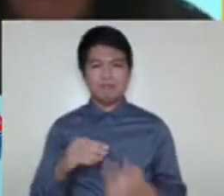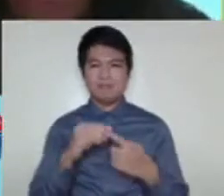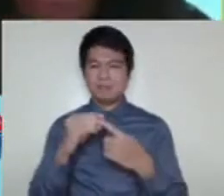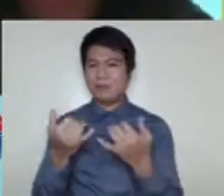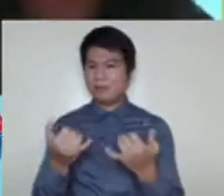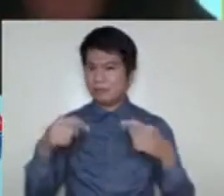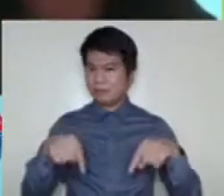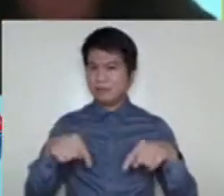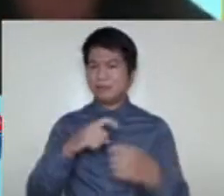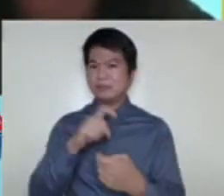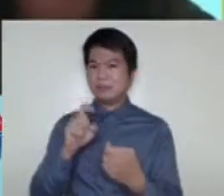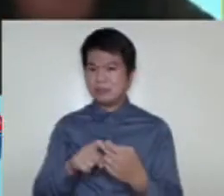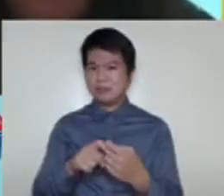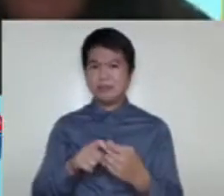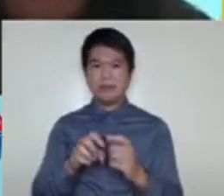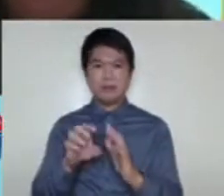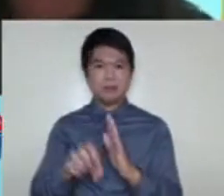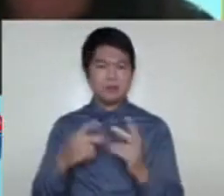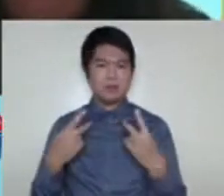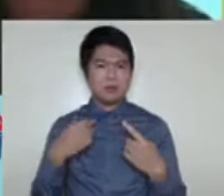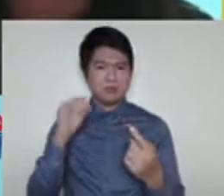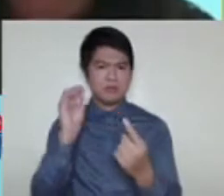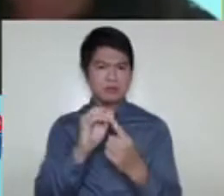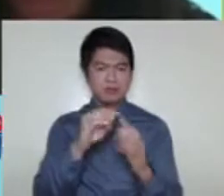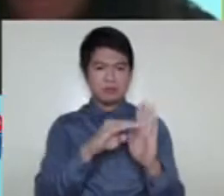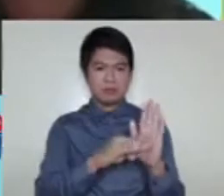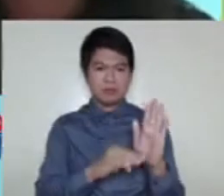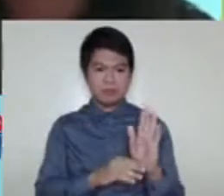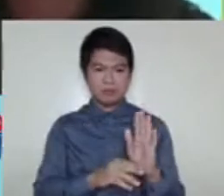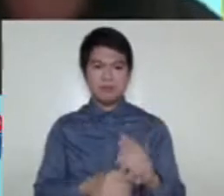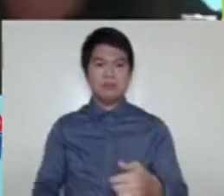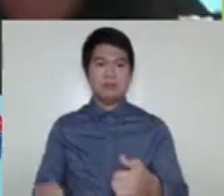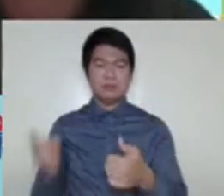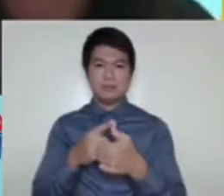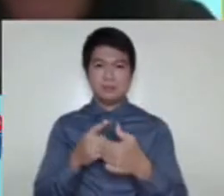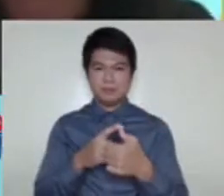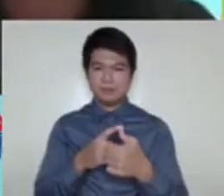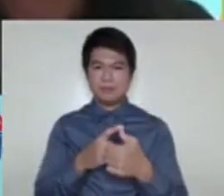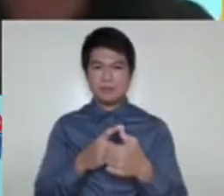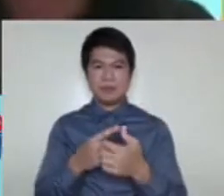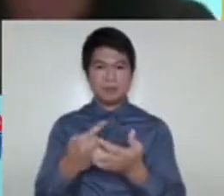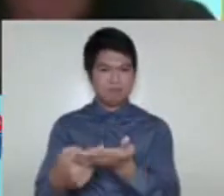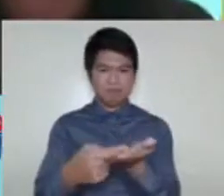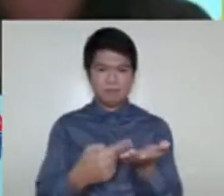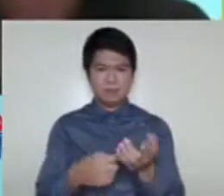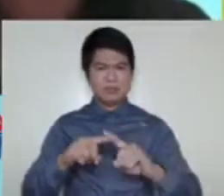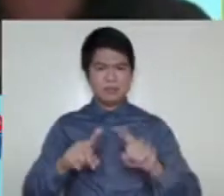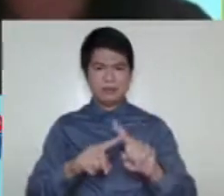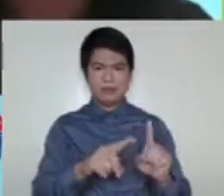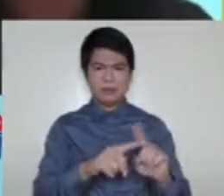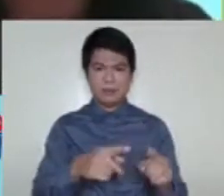following objectives. And our first objective is, again, to discuss the different PPST indicators for